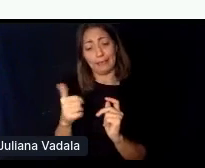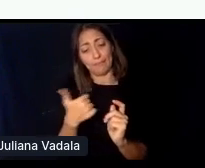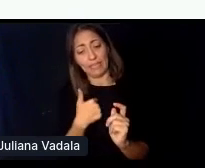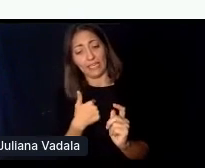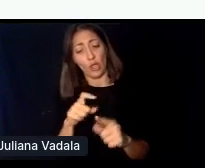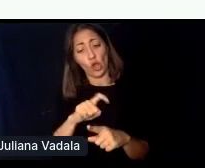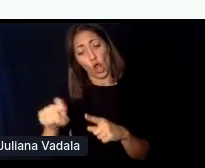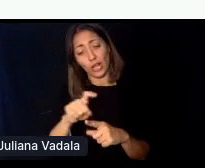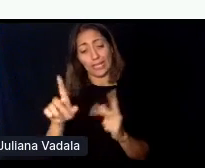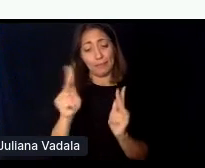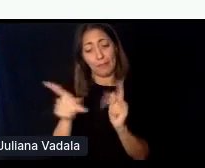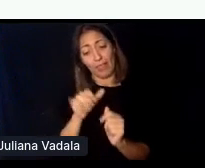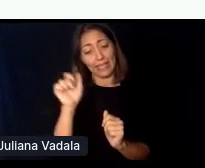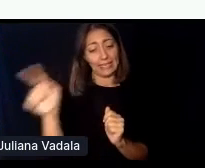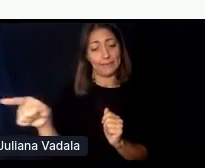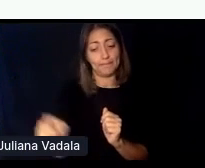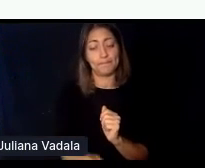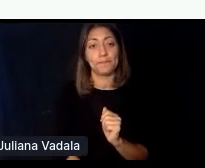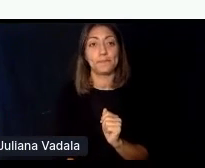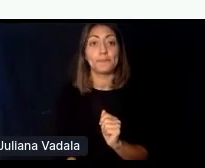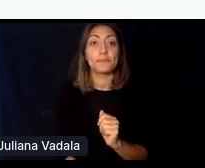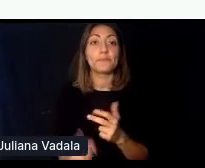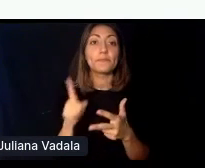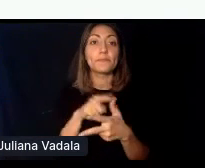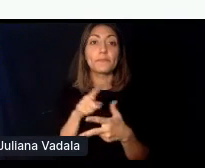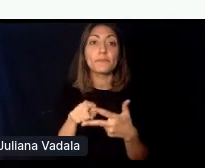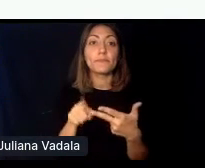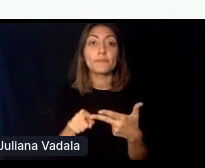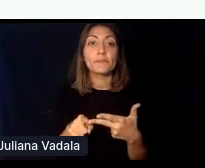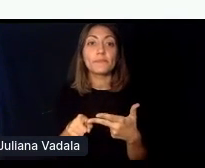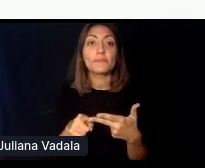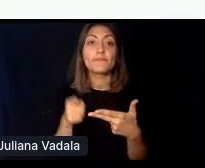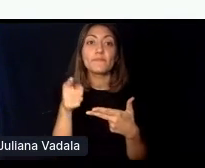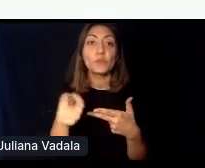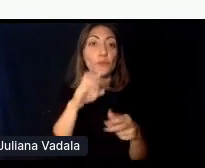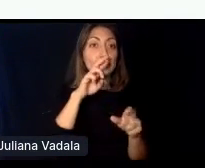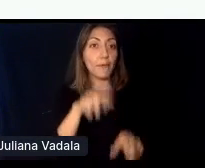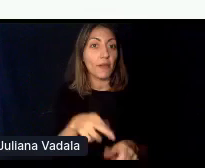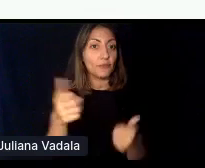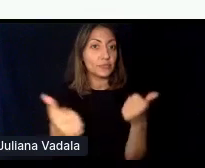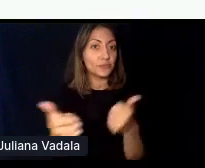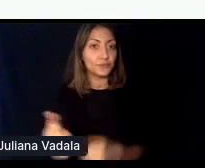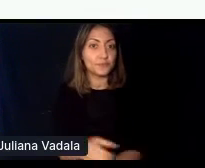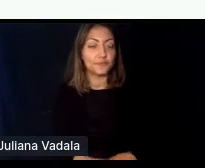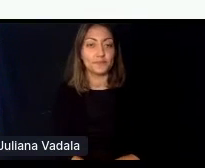And I'll give folks a second to respond in the chat.